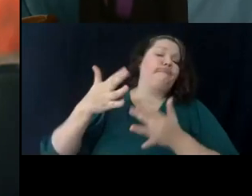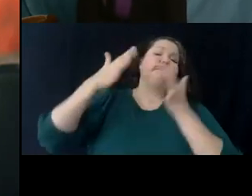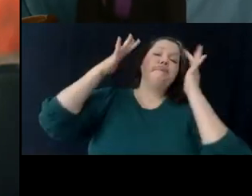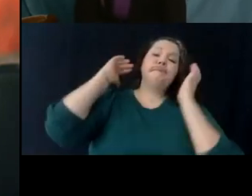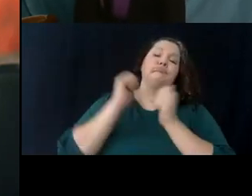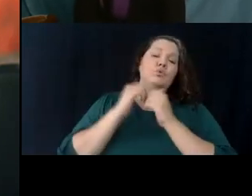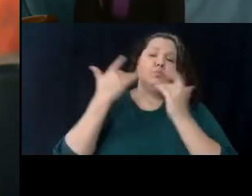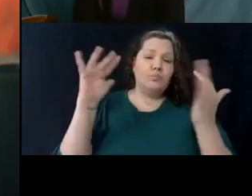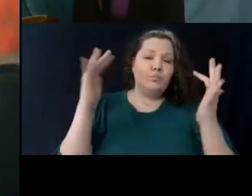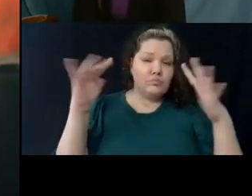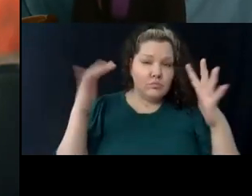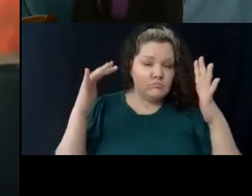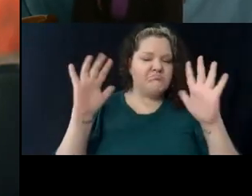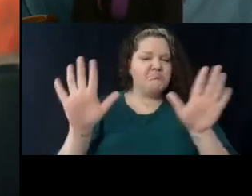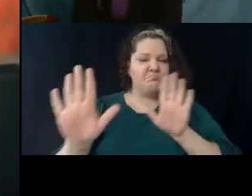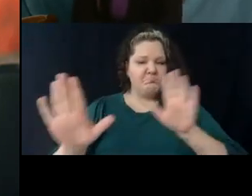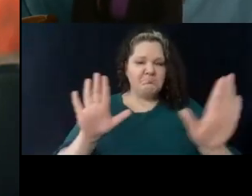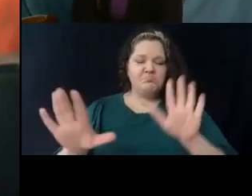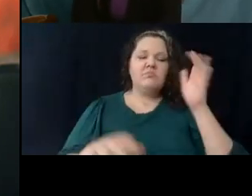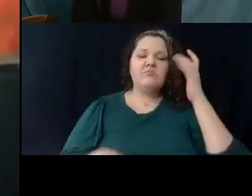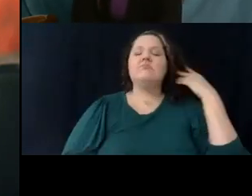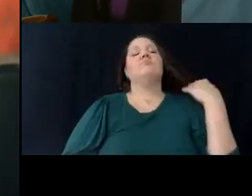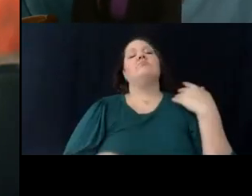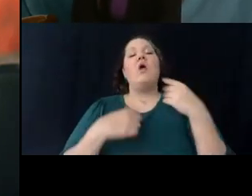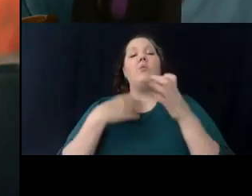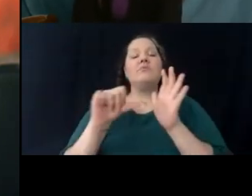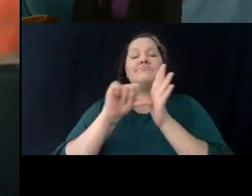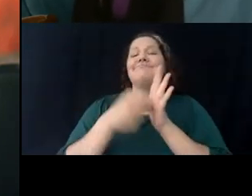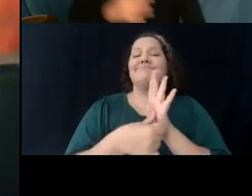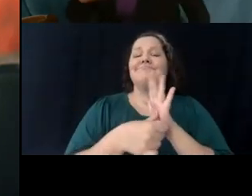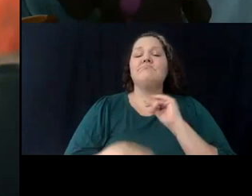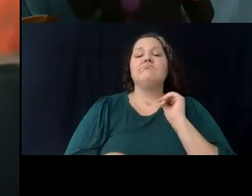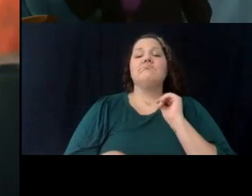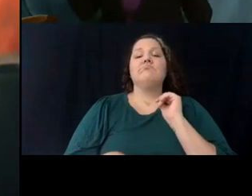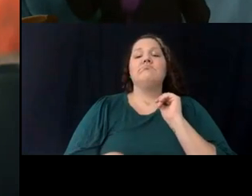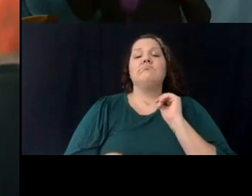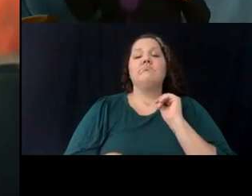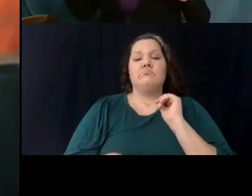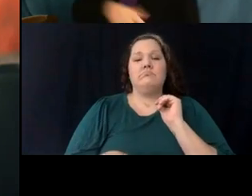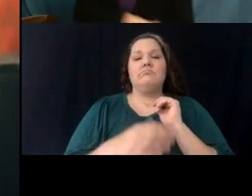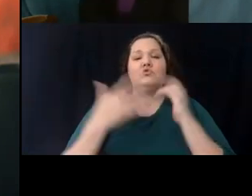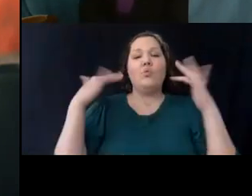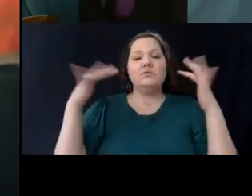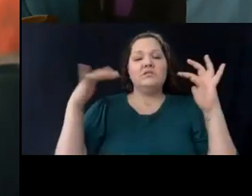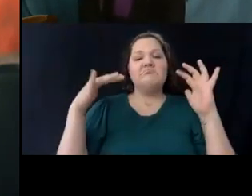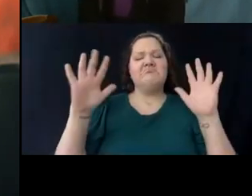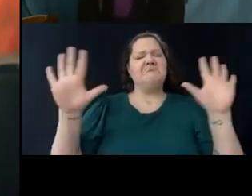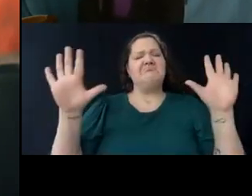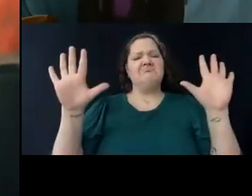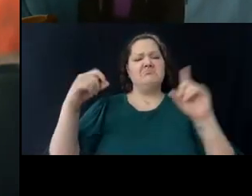are in the midst of losing their hearing, or individuals too who find the noise that they can hear